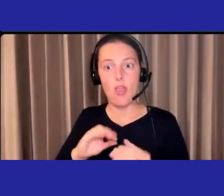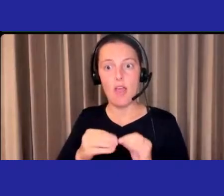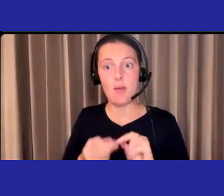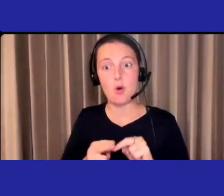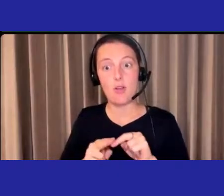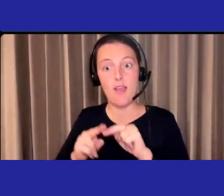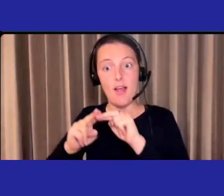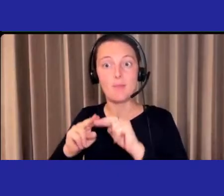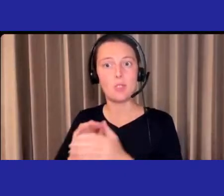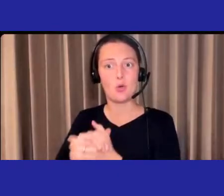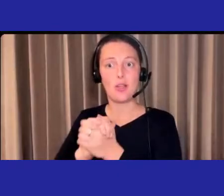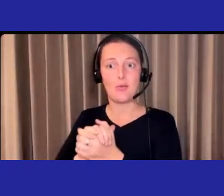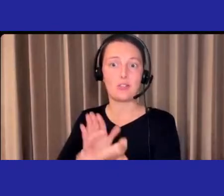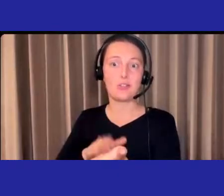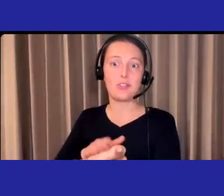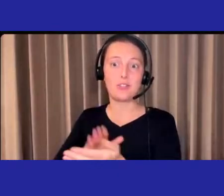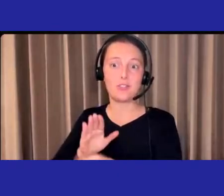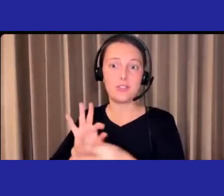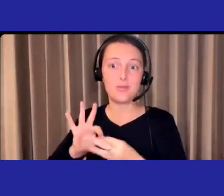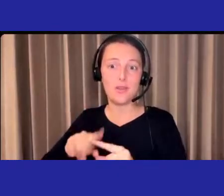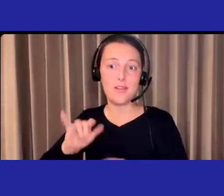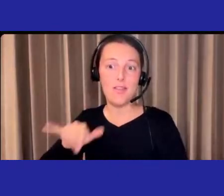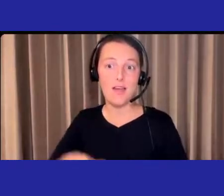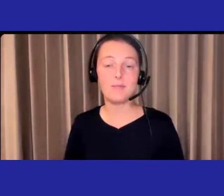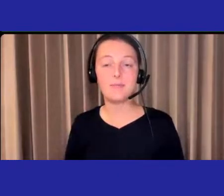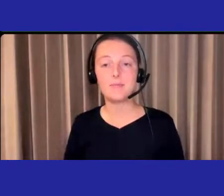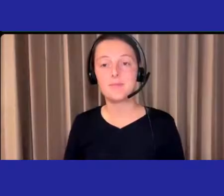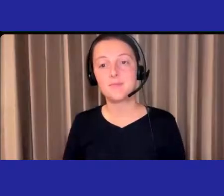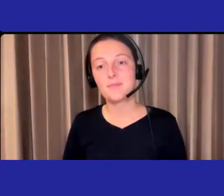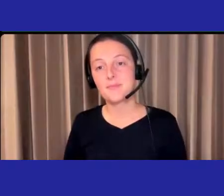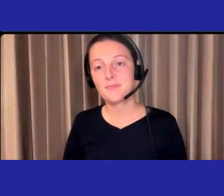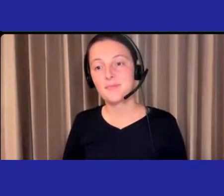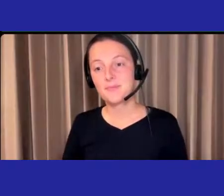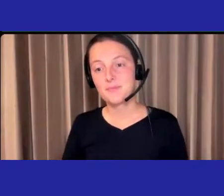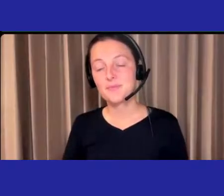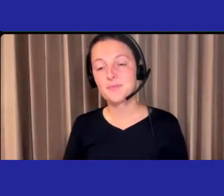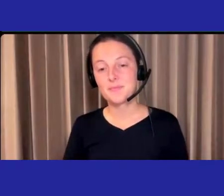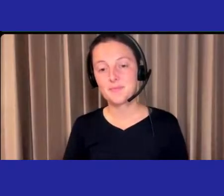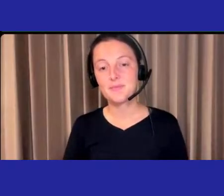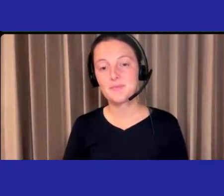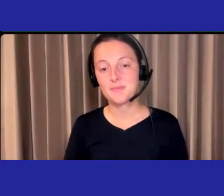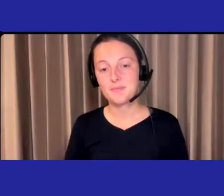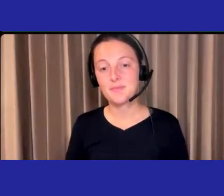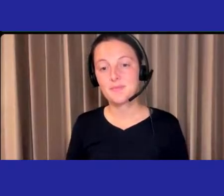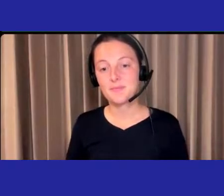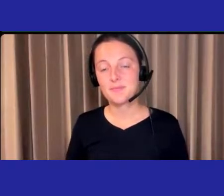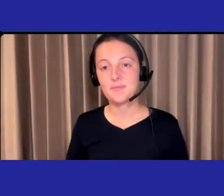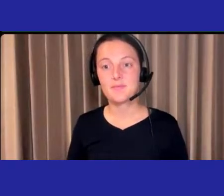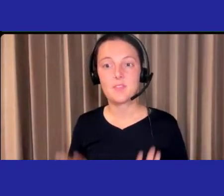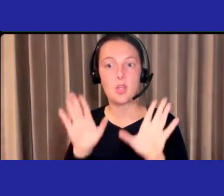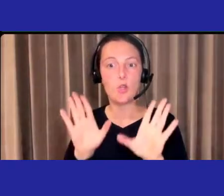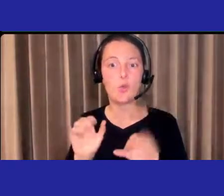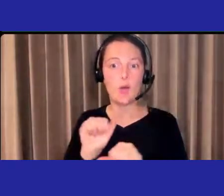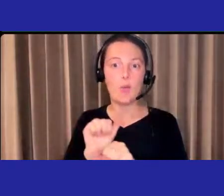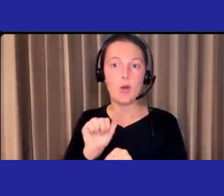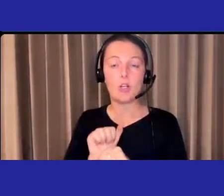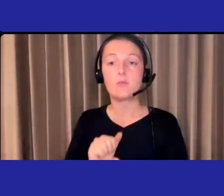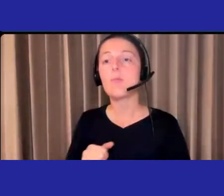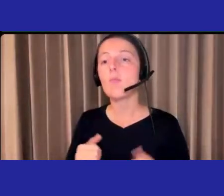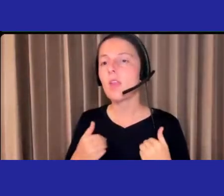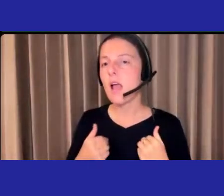that. Vanessa Rodriguez. No questions. Really great work. So I have two comments. One